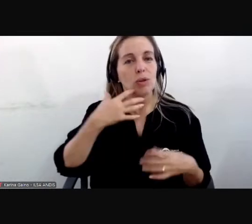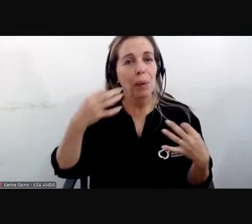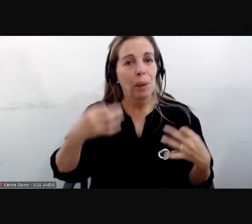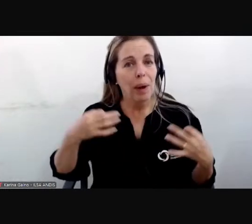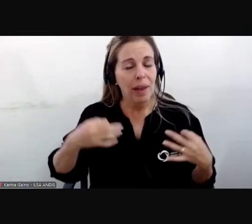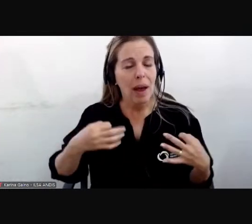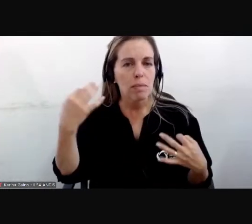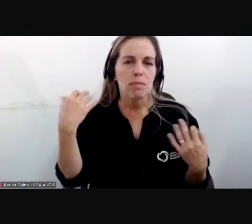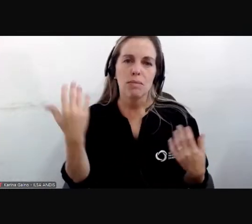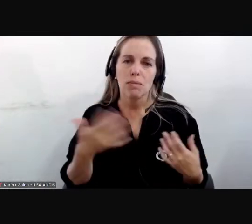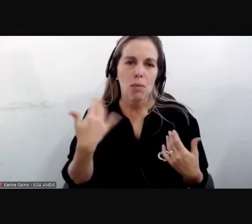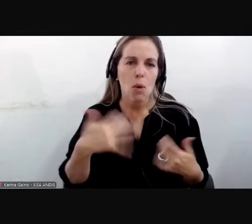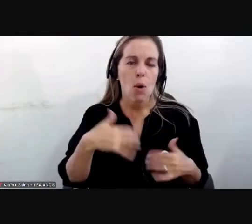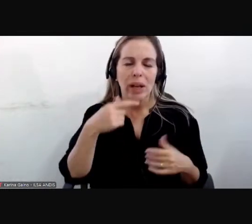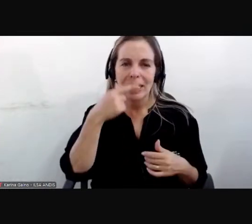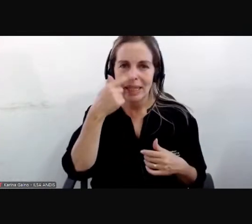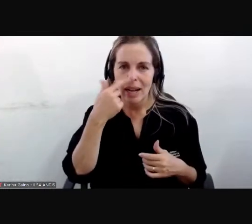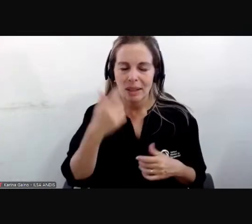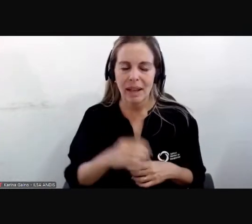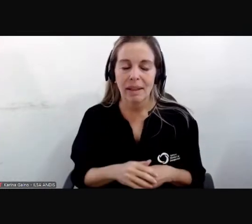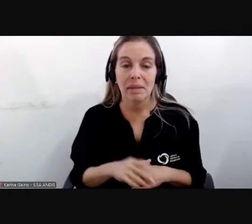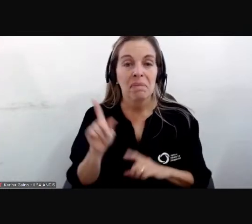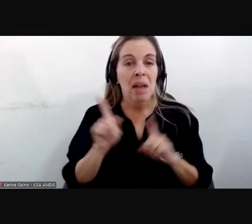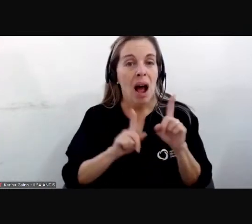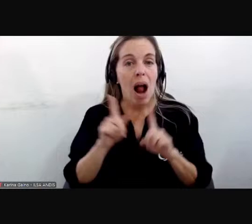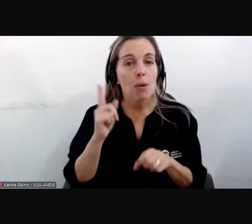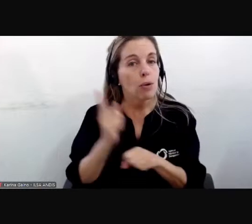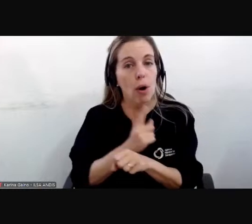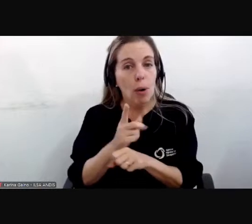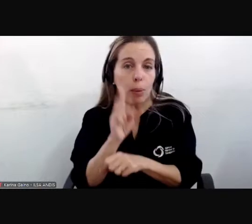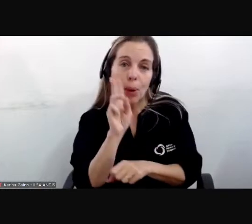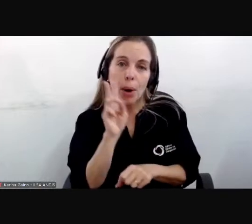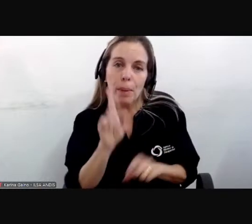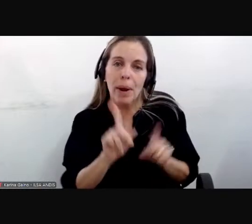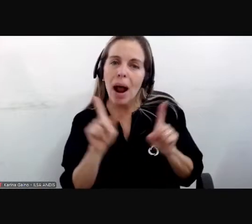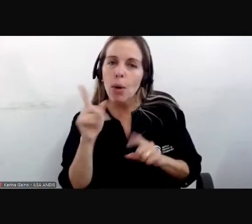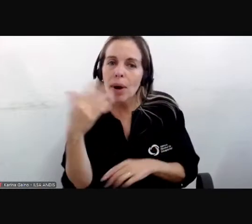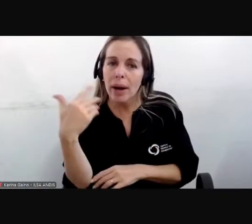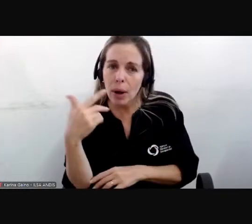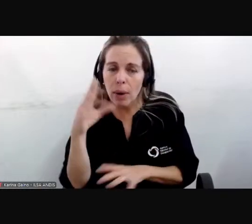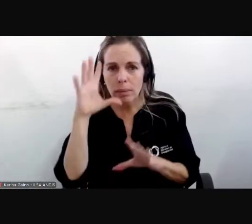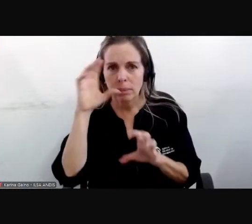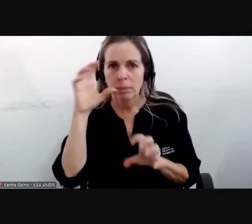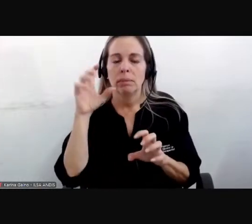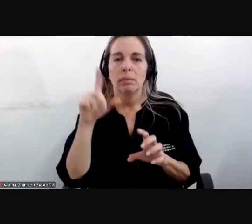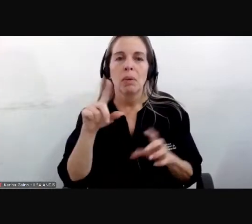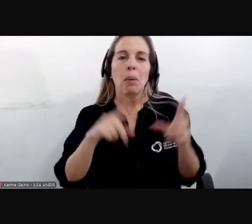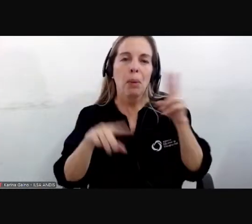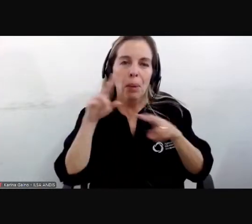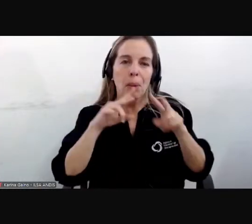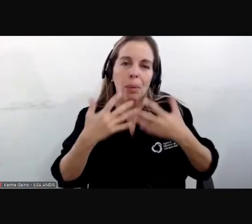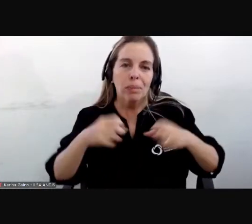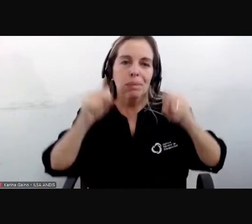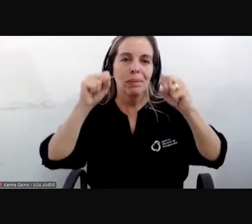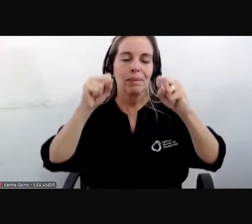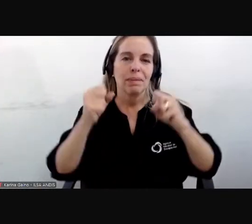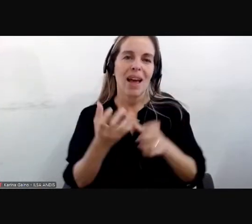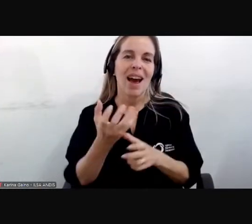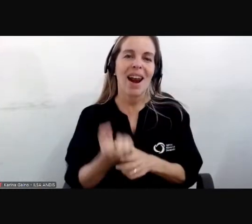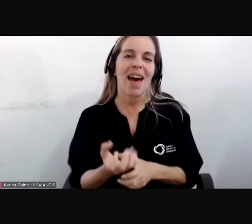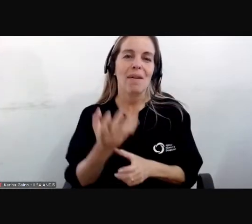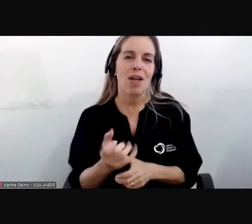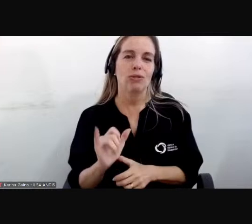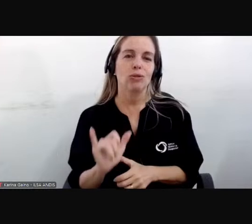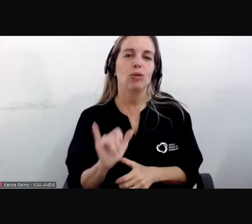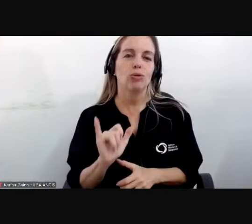course. Truly speaking, they have been very interesting. Those that were unable to watch all the panels, please remember